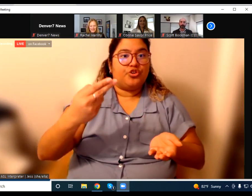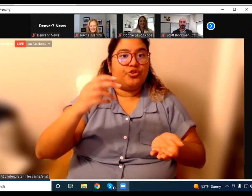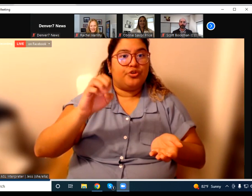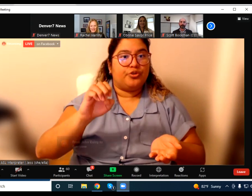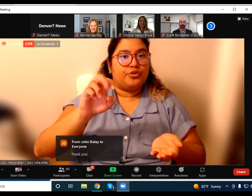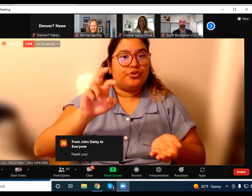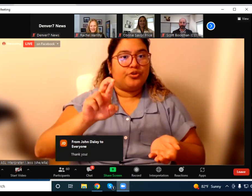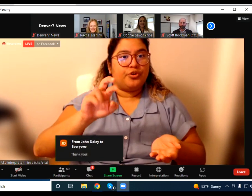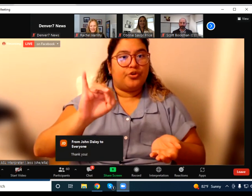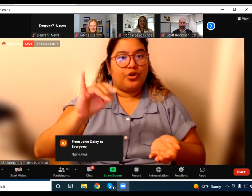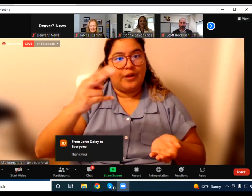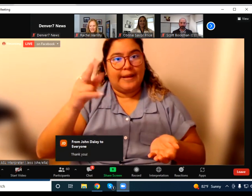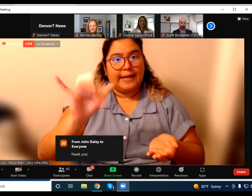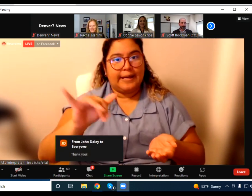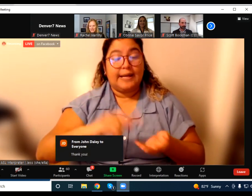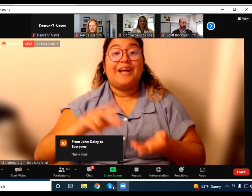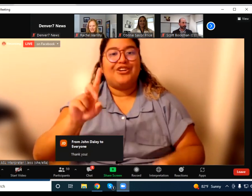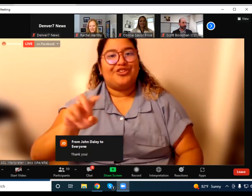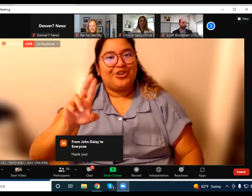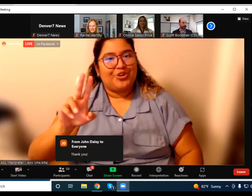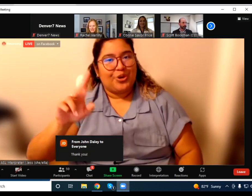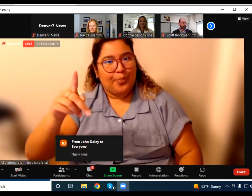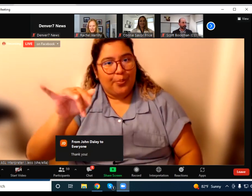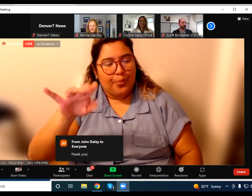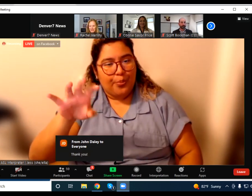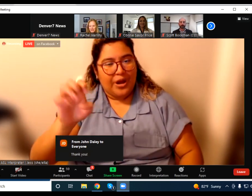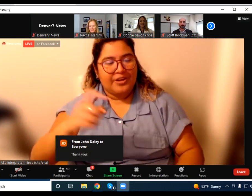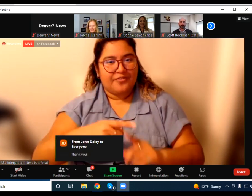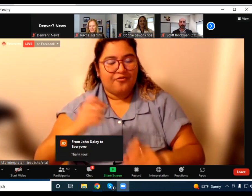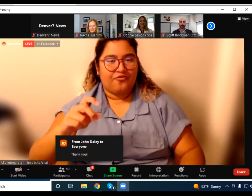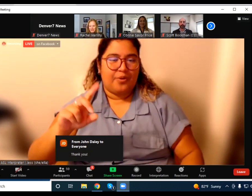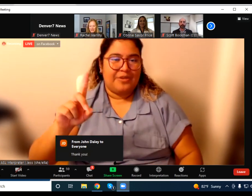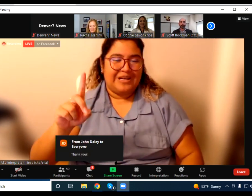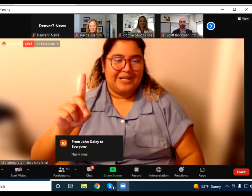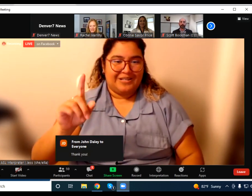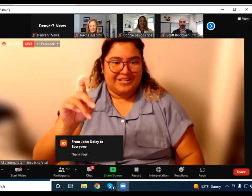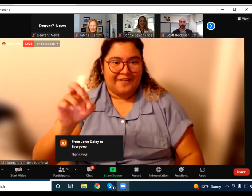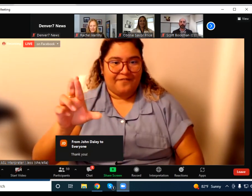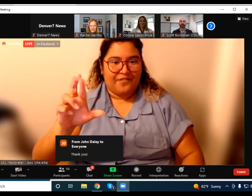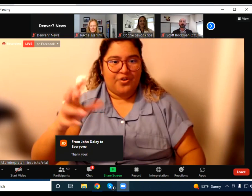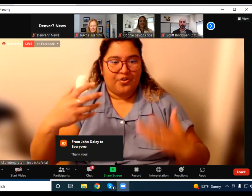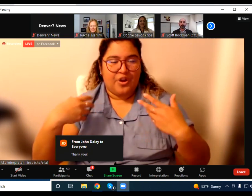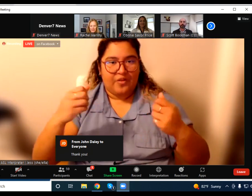for this call. If there's anything we didn't get to today, please email us at